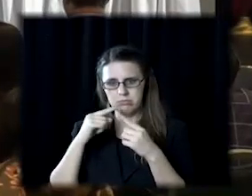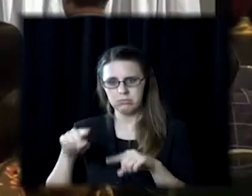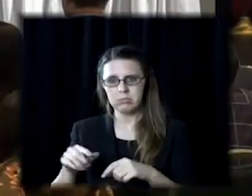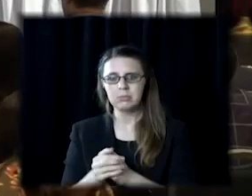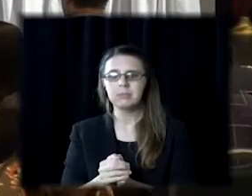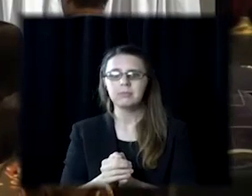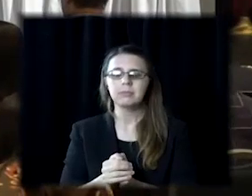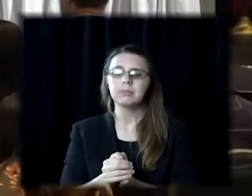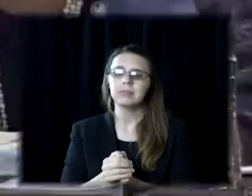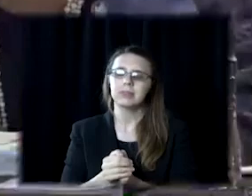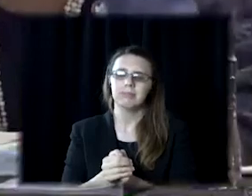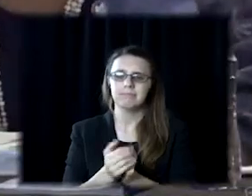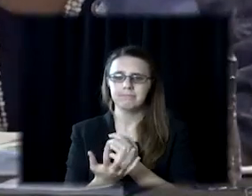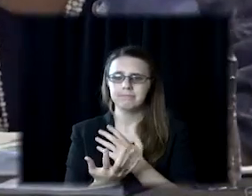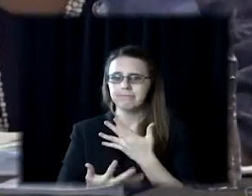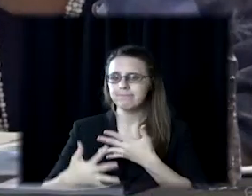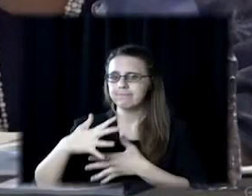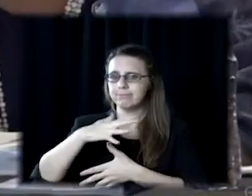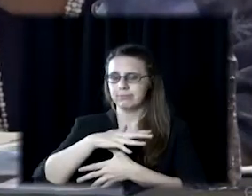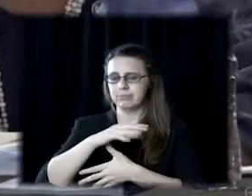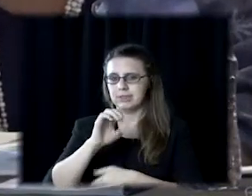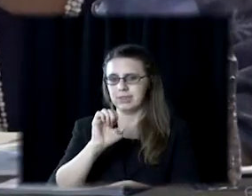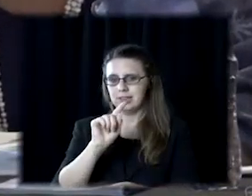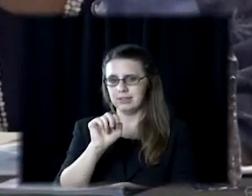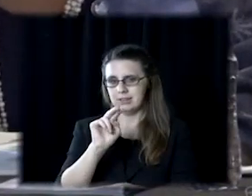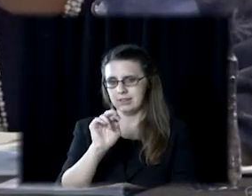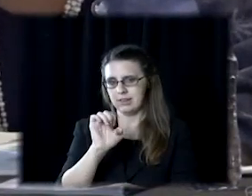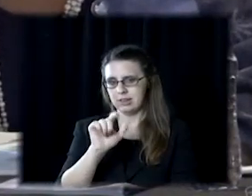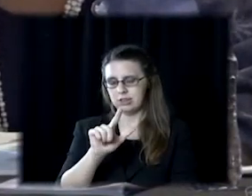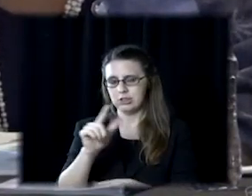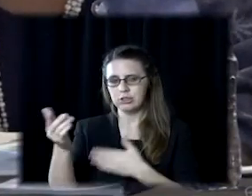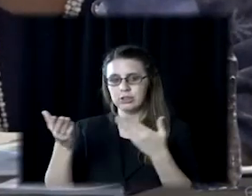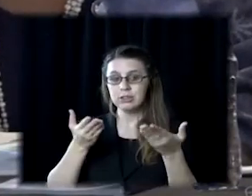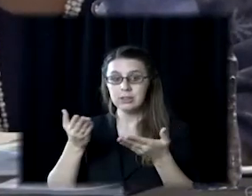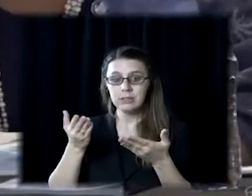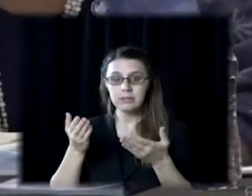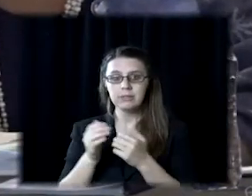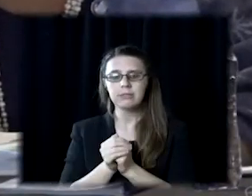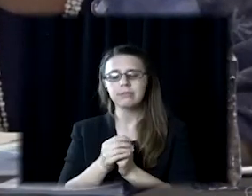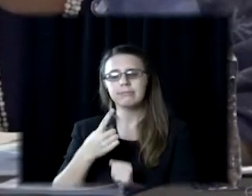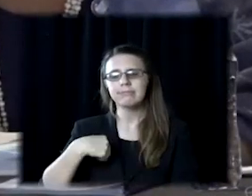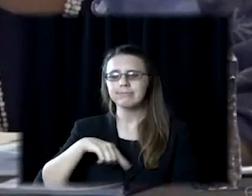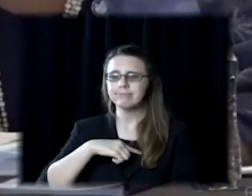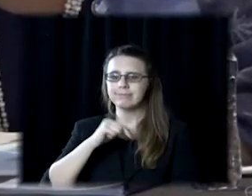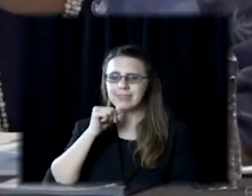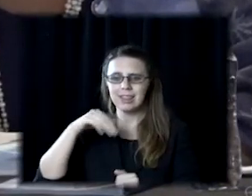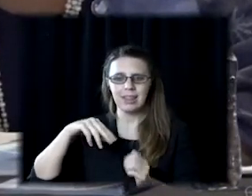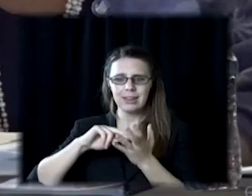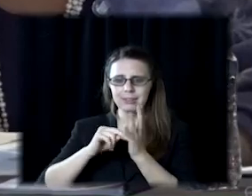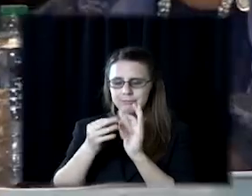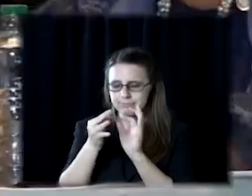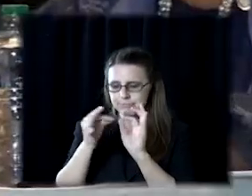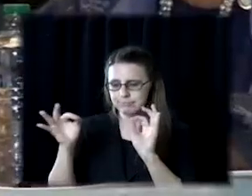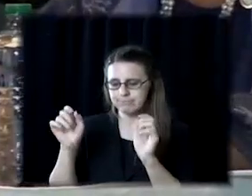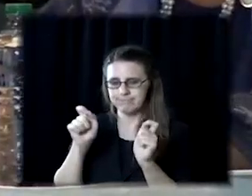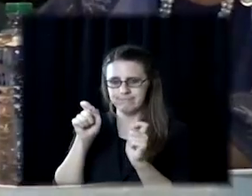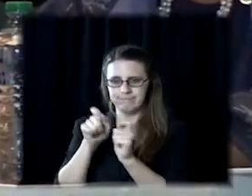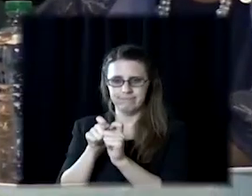Yes, on the essential services point, we have not defined essential services